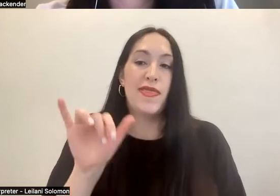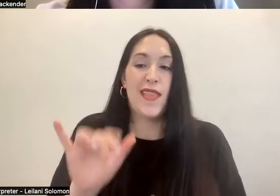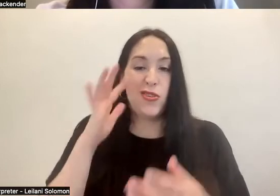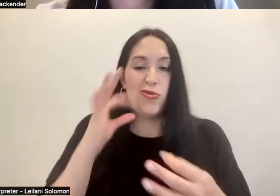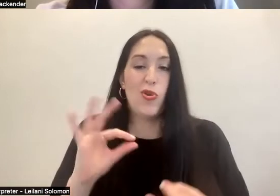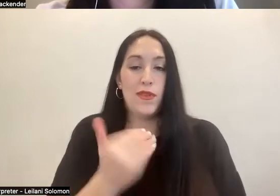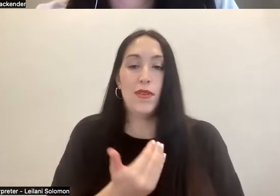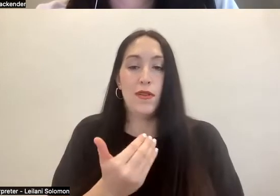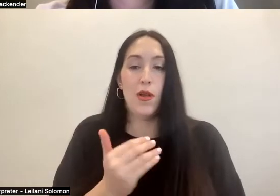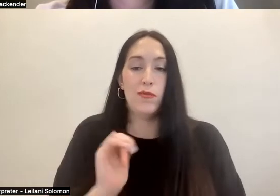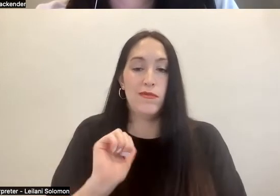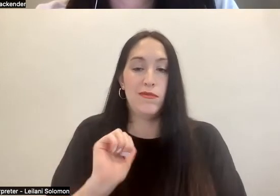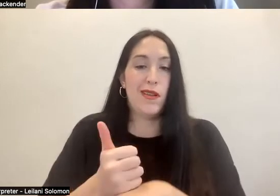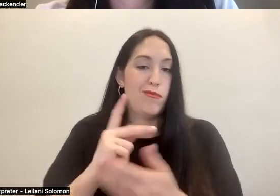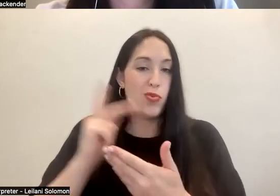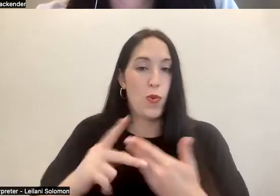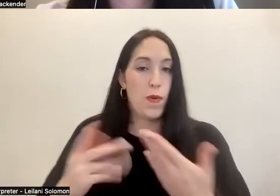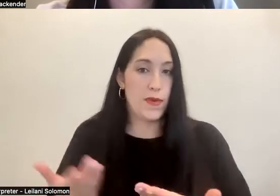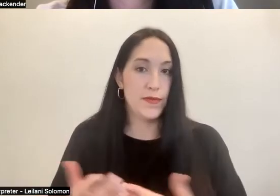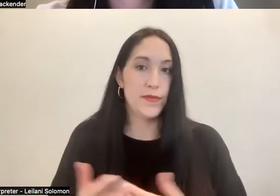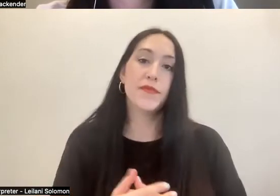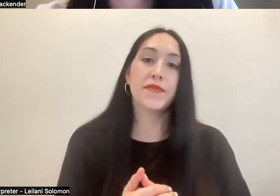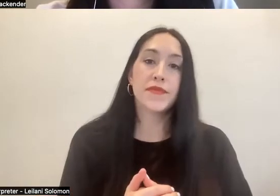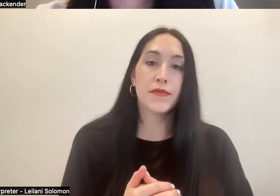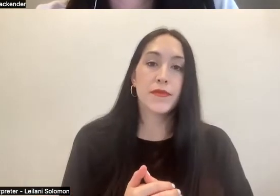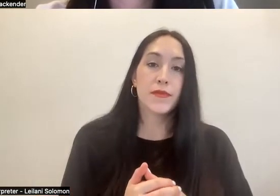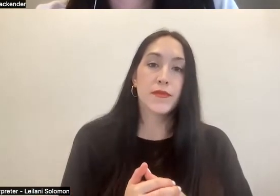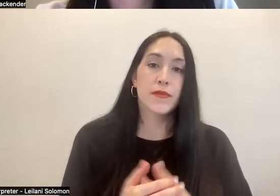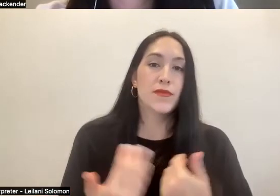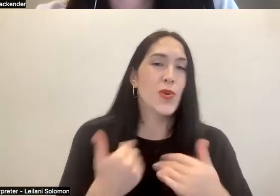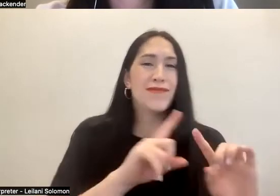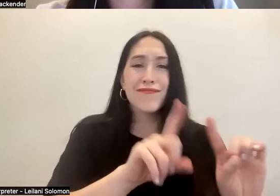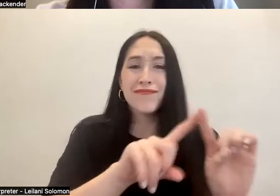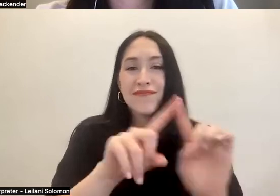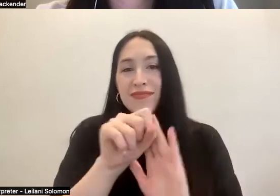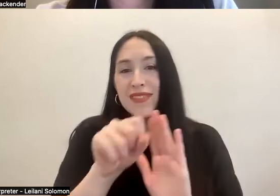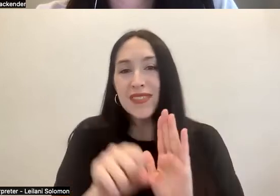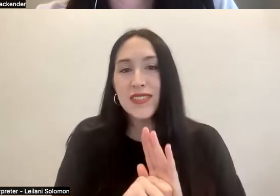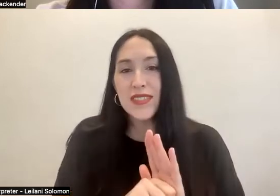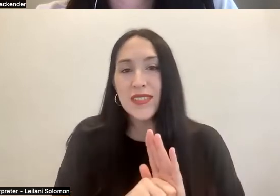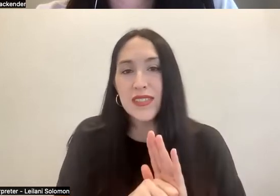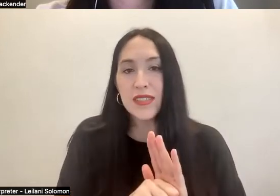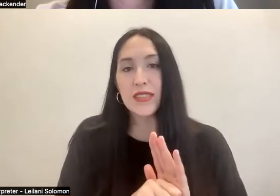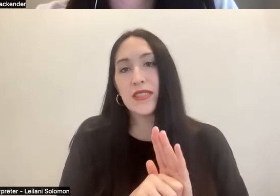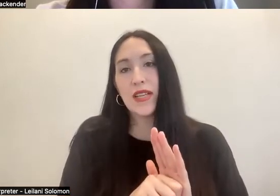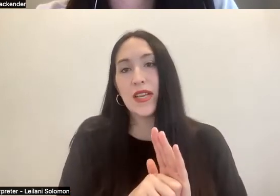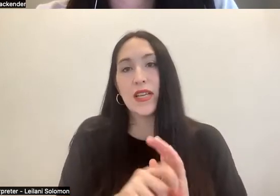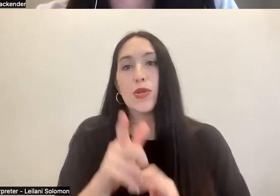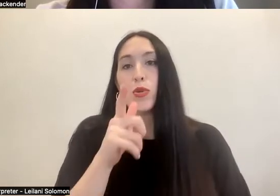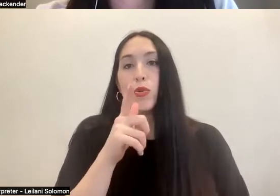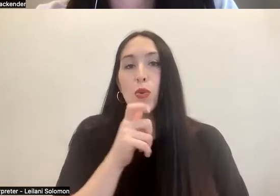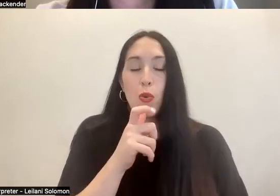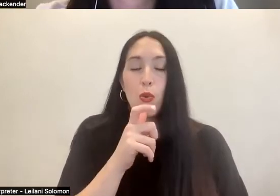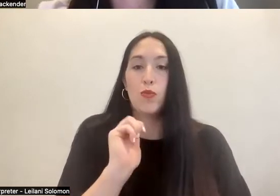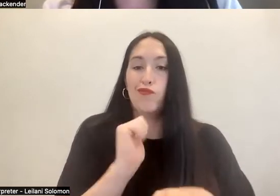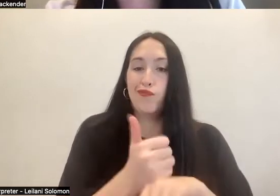what the ABLE Act did was allow these different states to create online, predominantly tax advantage